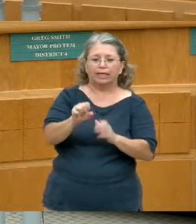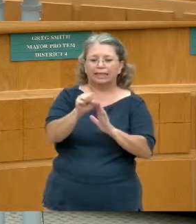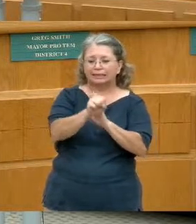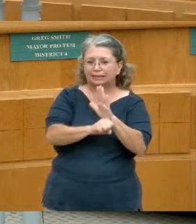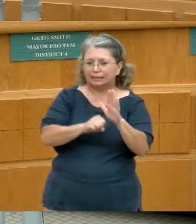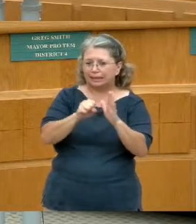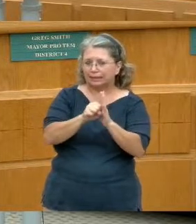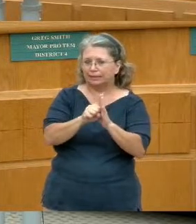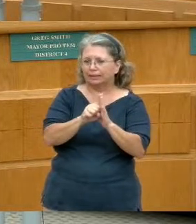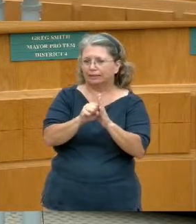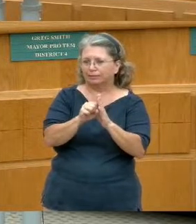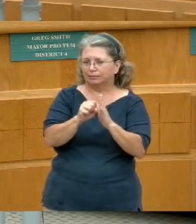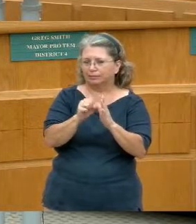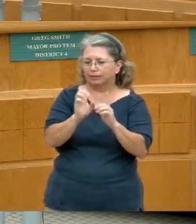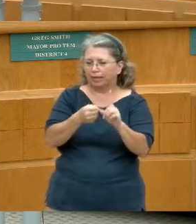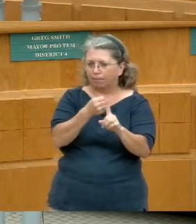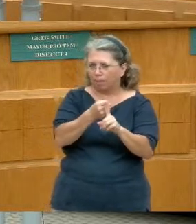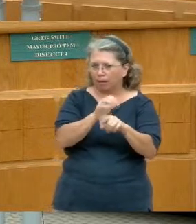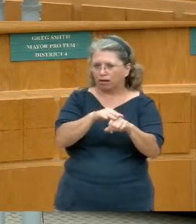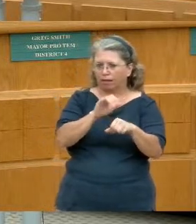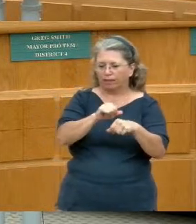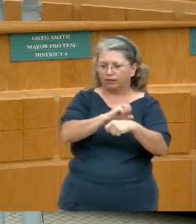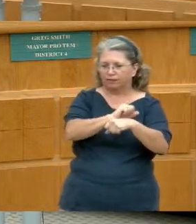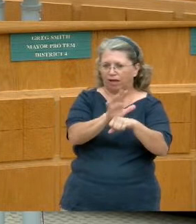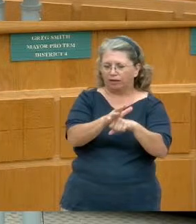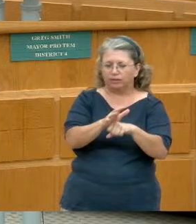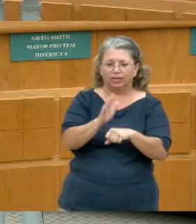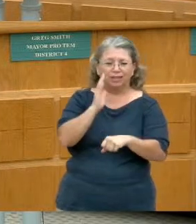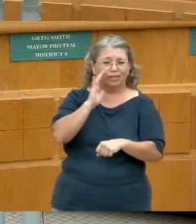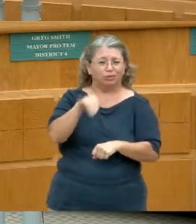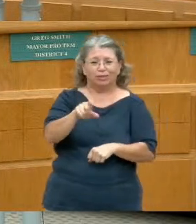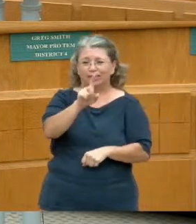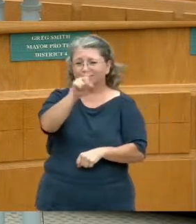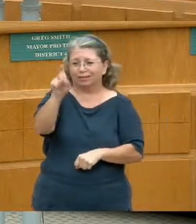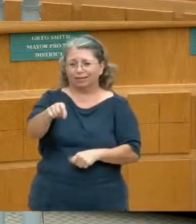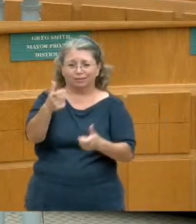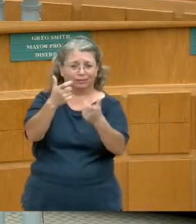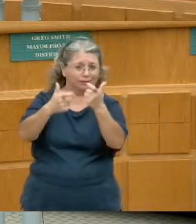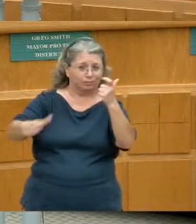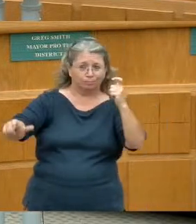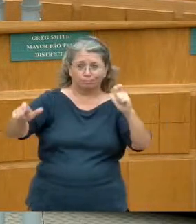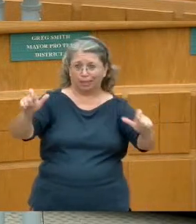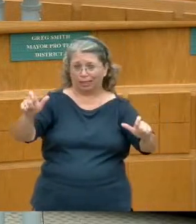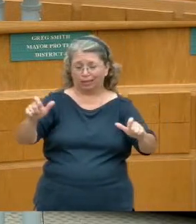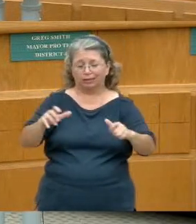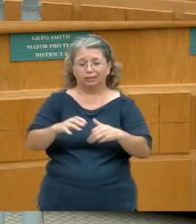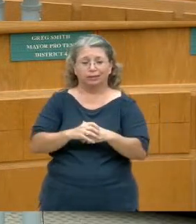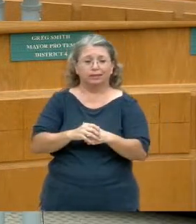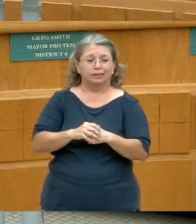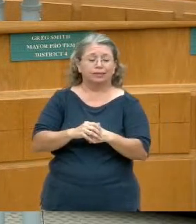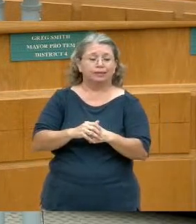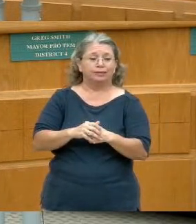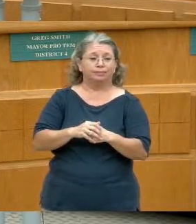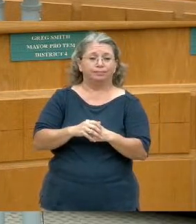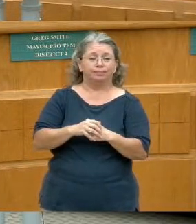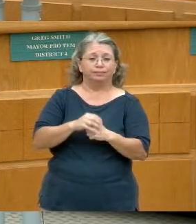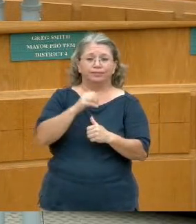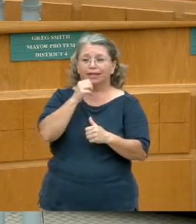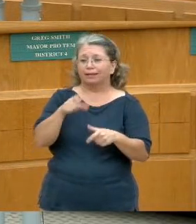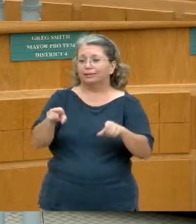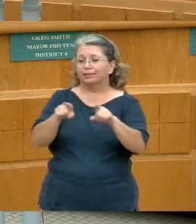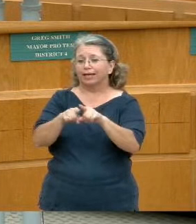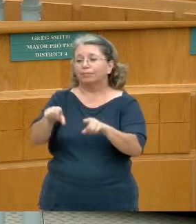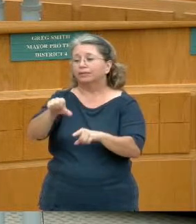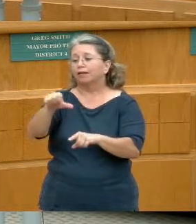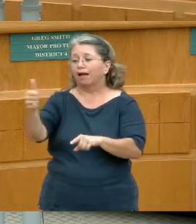big. Everybody knows this. It extends across a large amount of latitude, unlike most states.